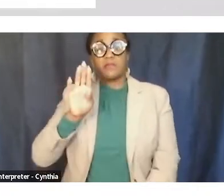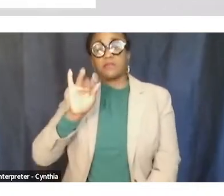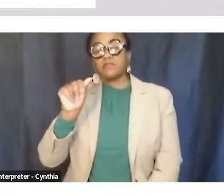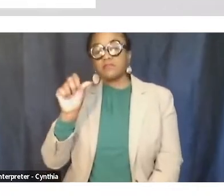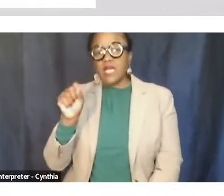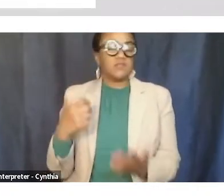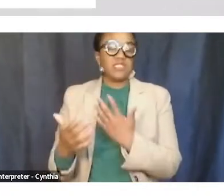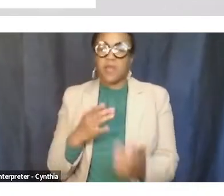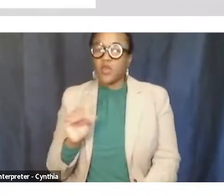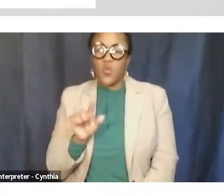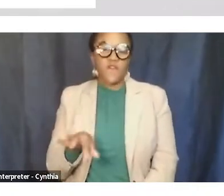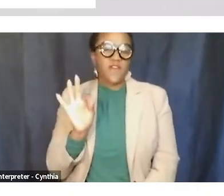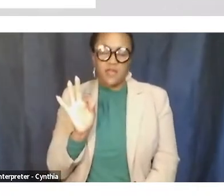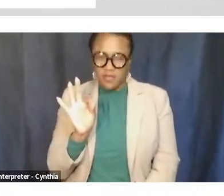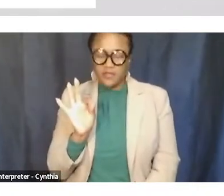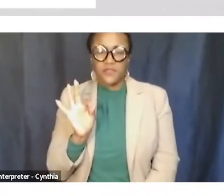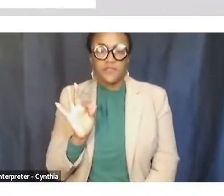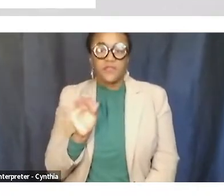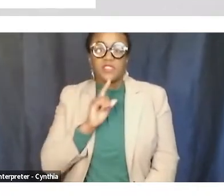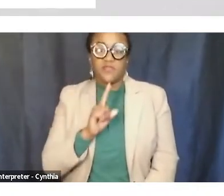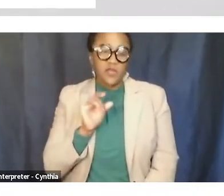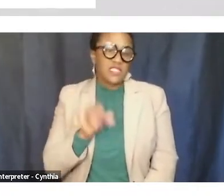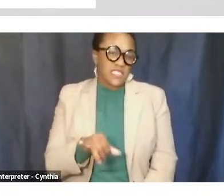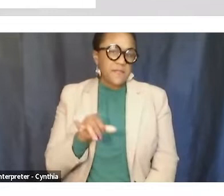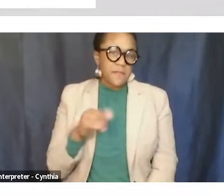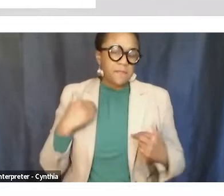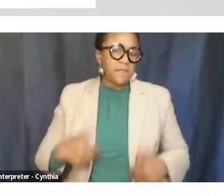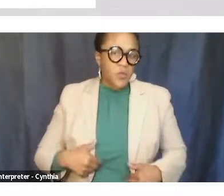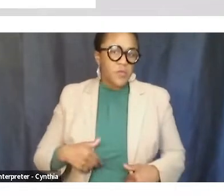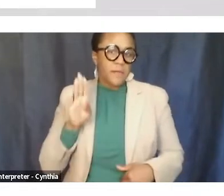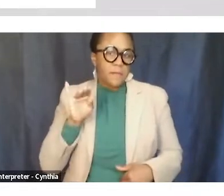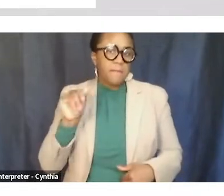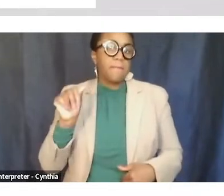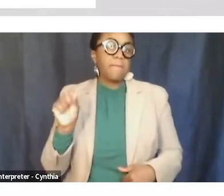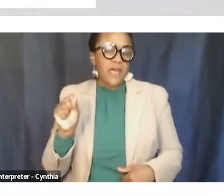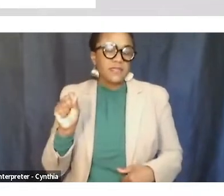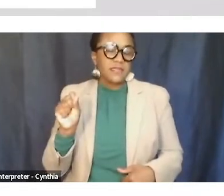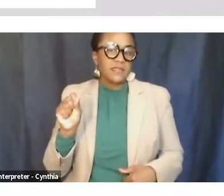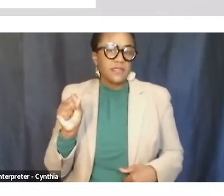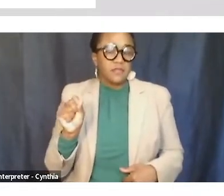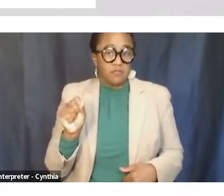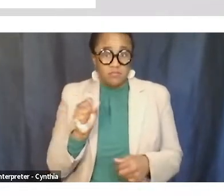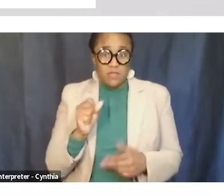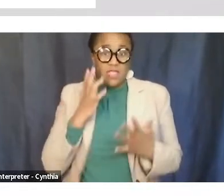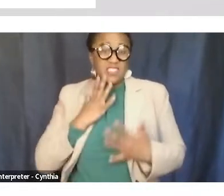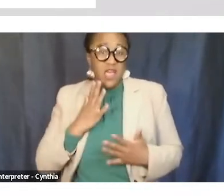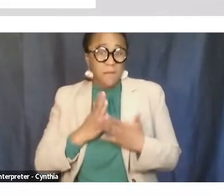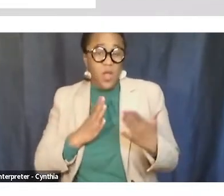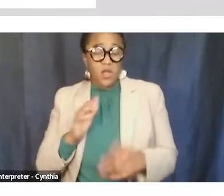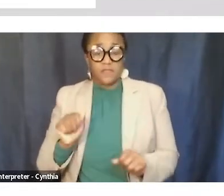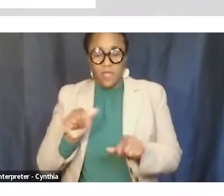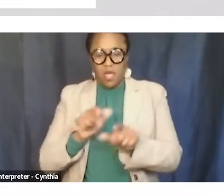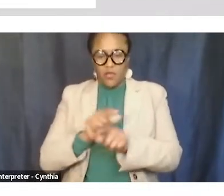wherever you find it, like I said, is very similar to human bias. And the unfortunate part, though, is that algorithms